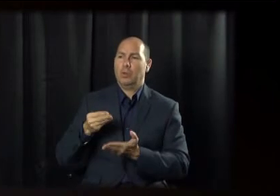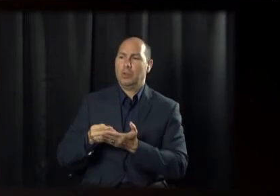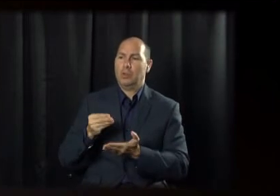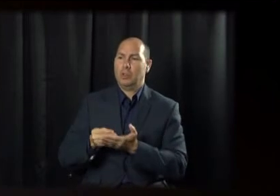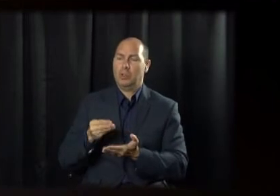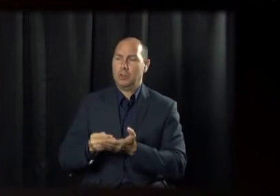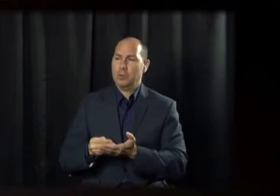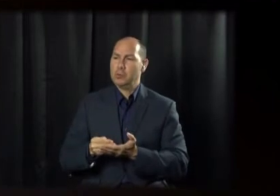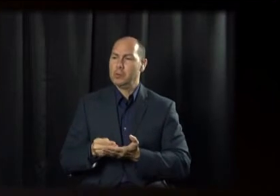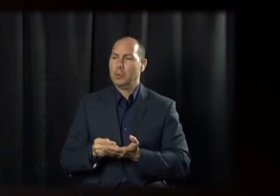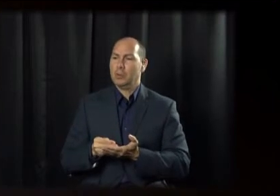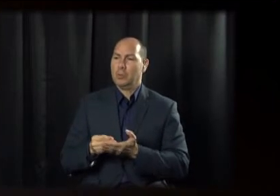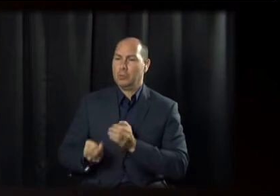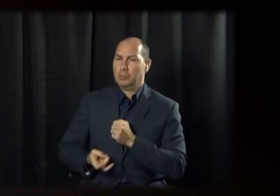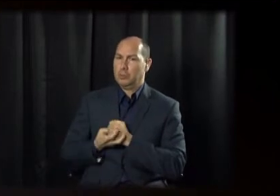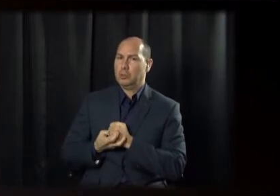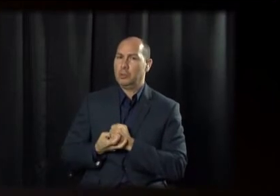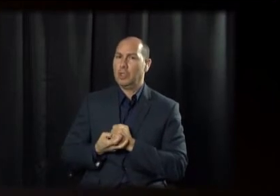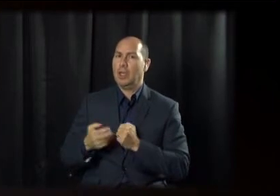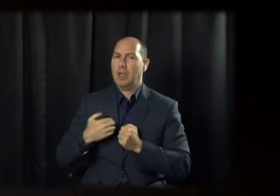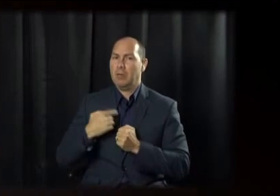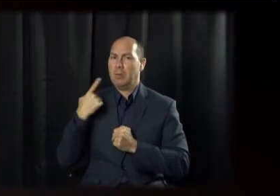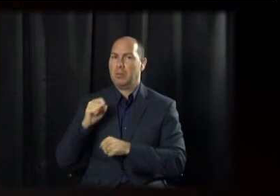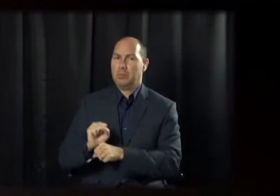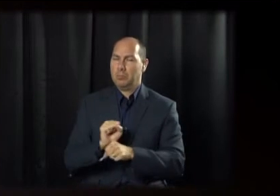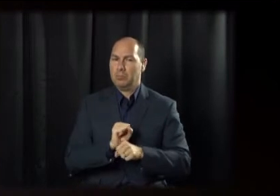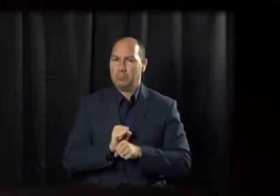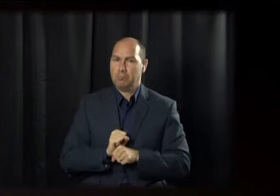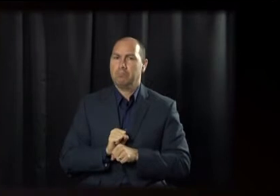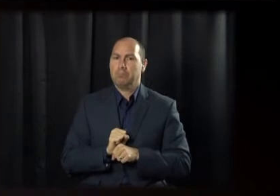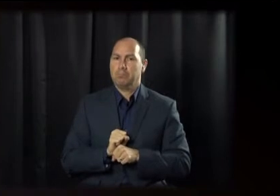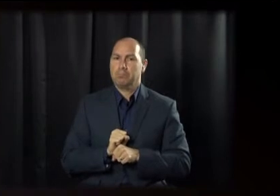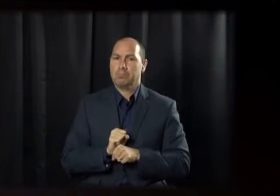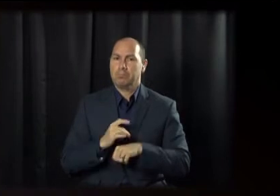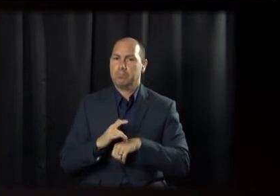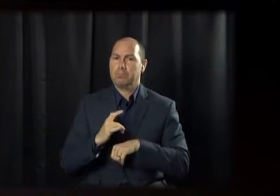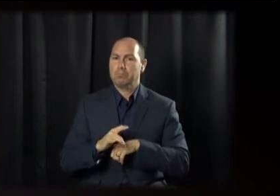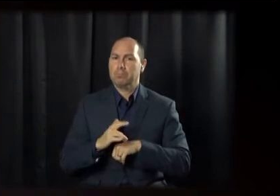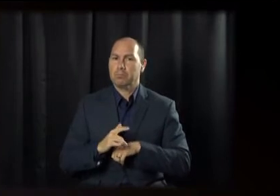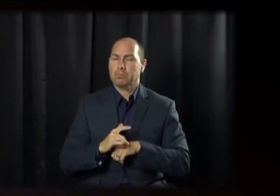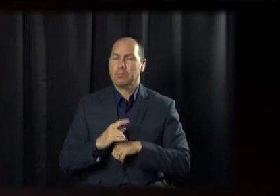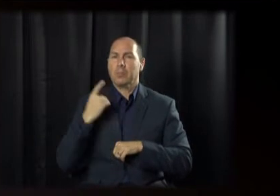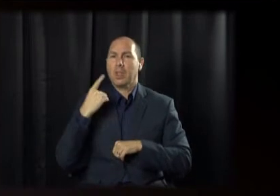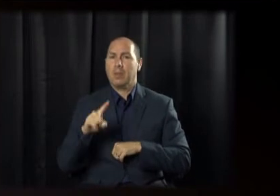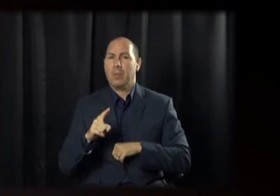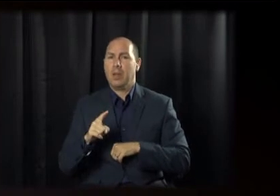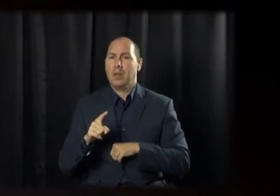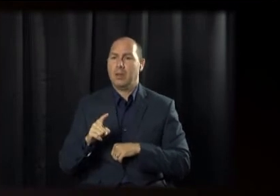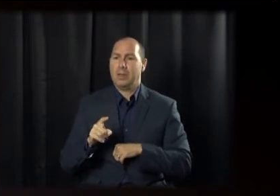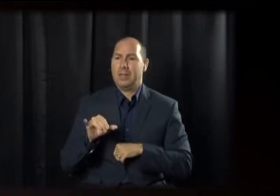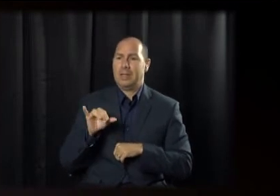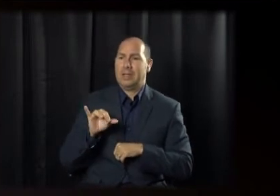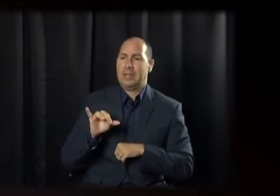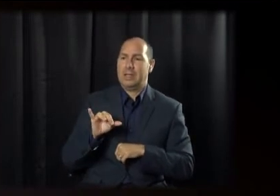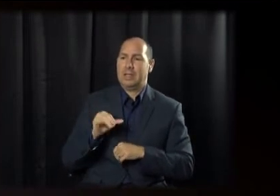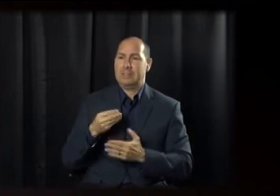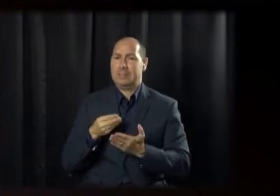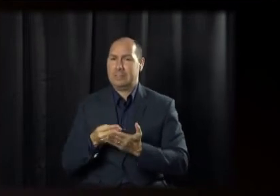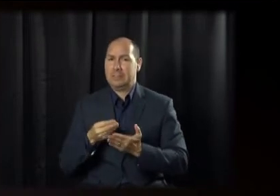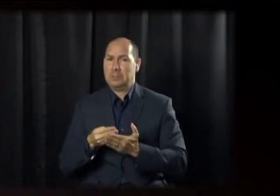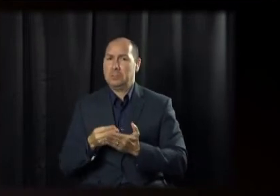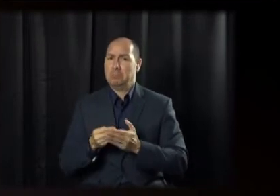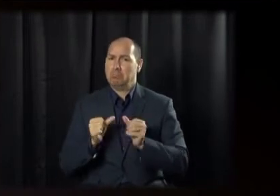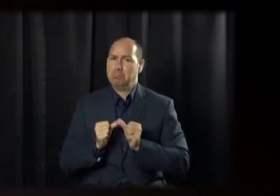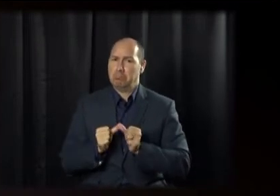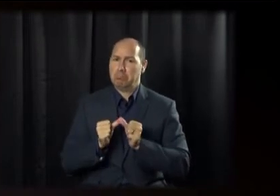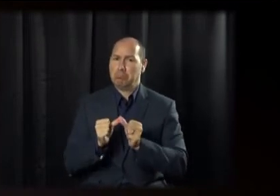shift its focus to much-needed operational improvements. In order to maintain its financial sustainability, Prasa must now